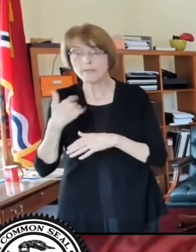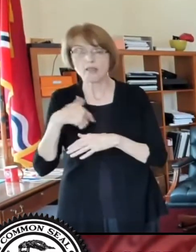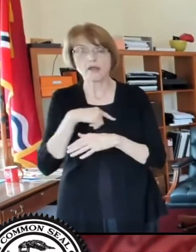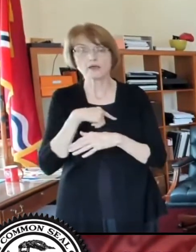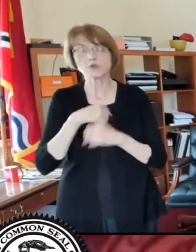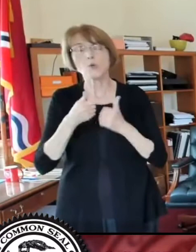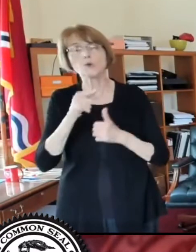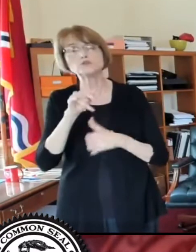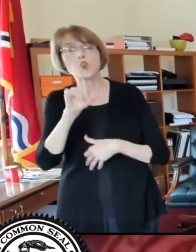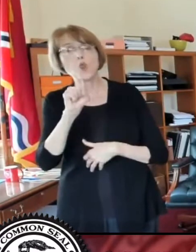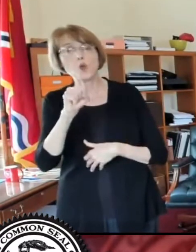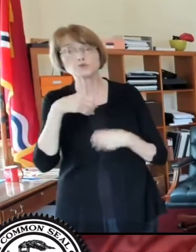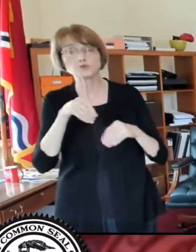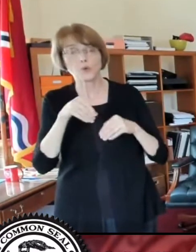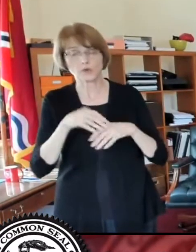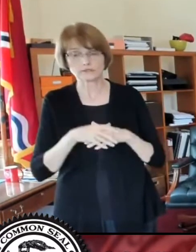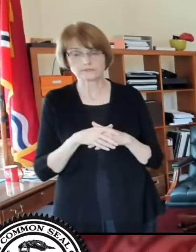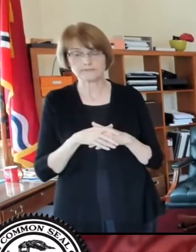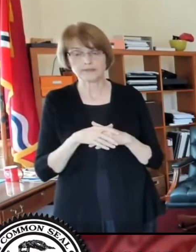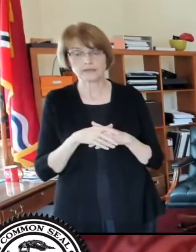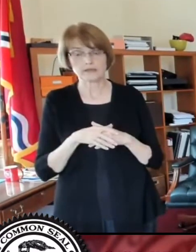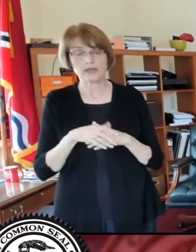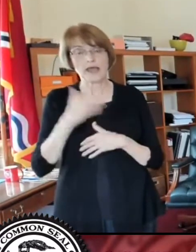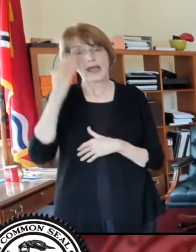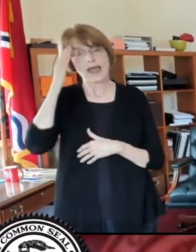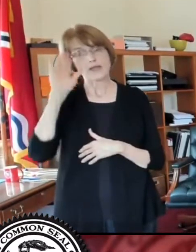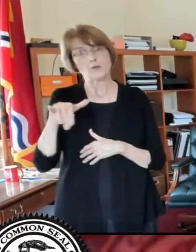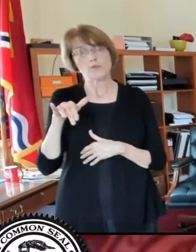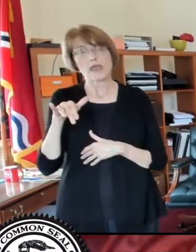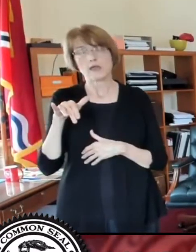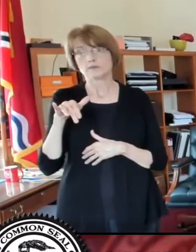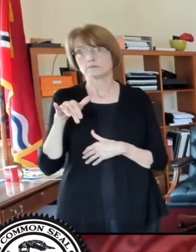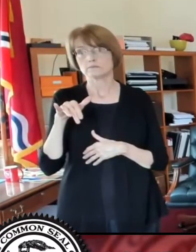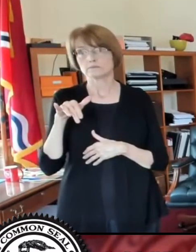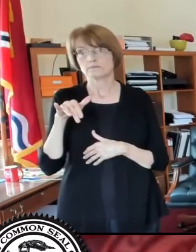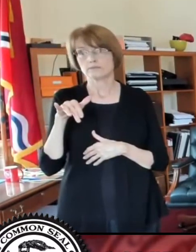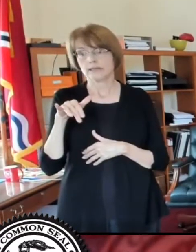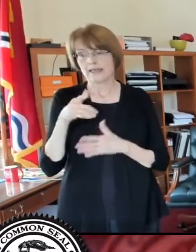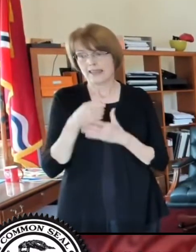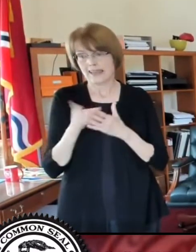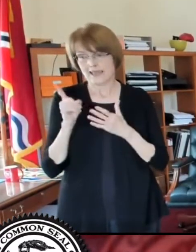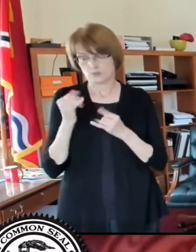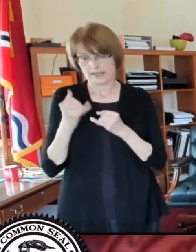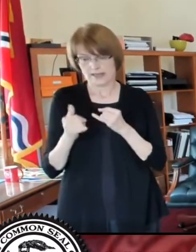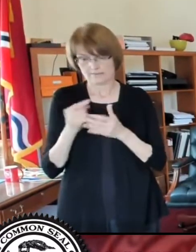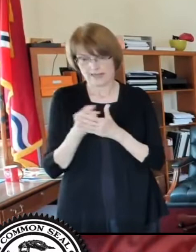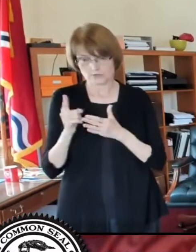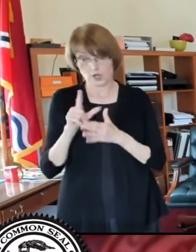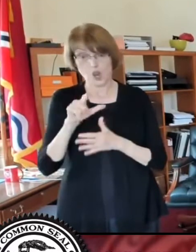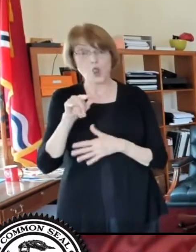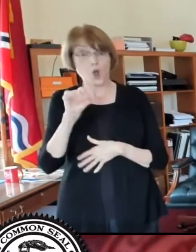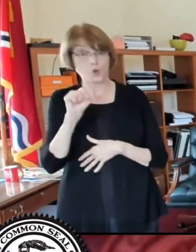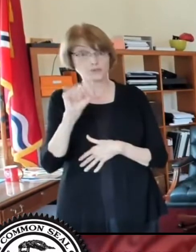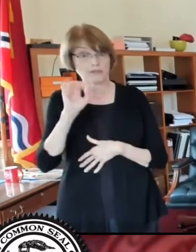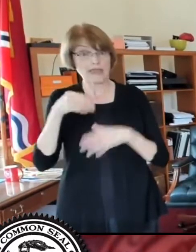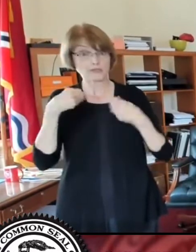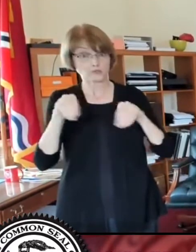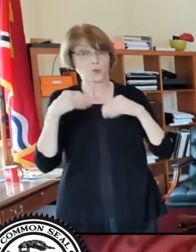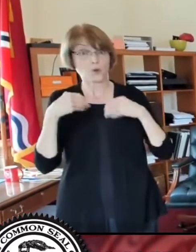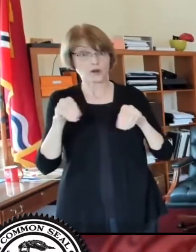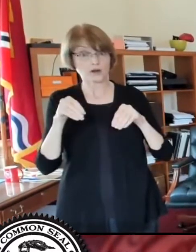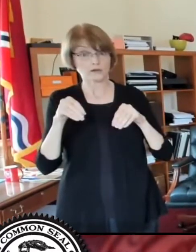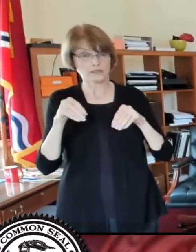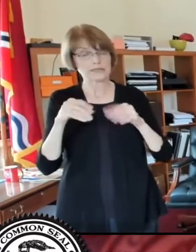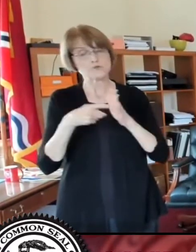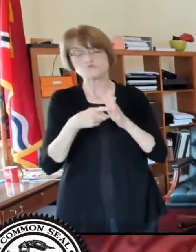Lowe's store, because I know that I read at the end of last week that Lowe's is one of the stores that